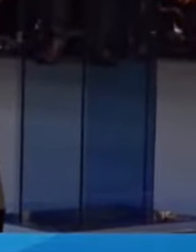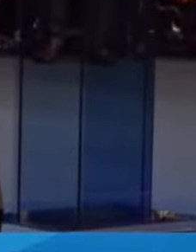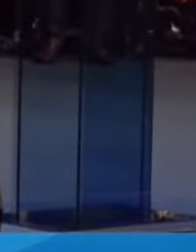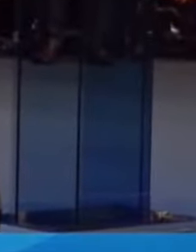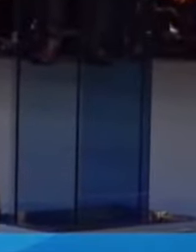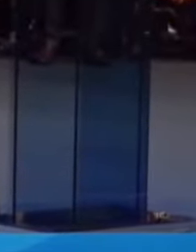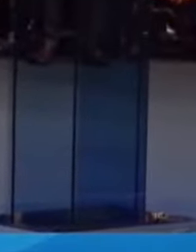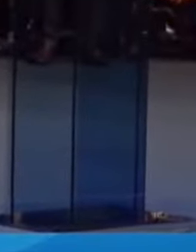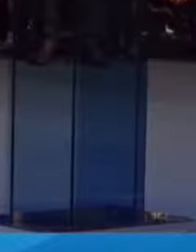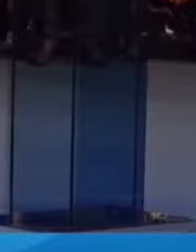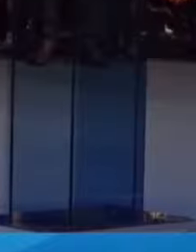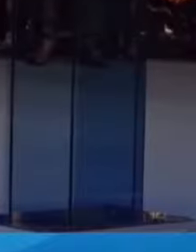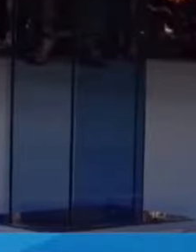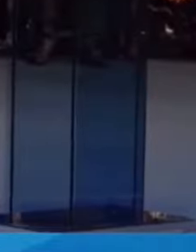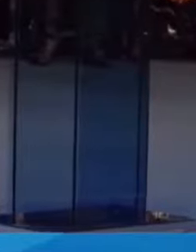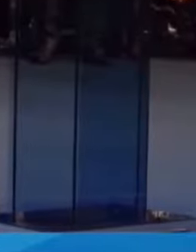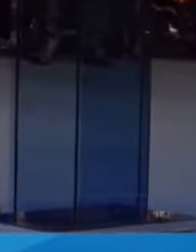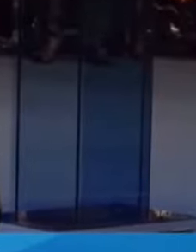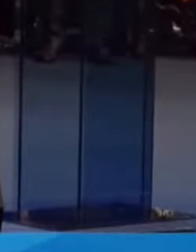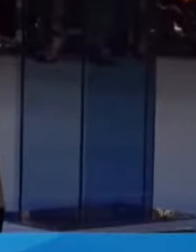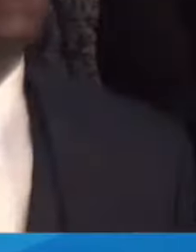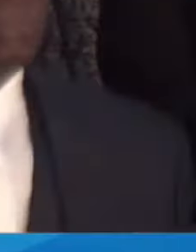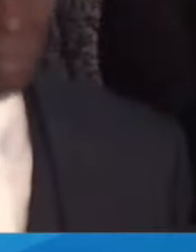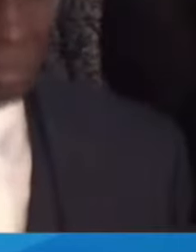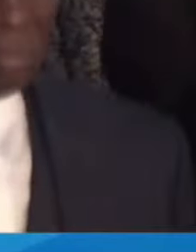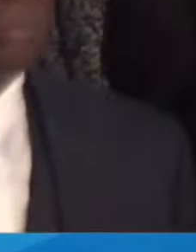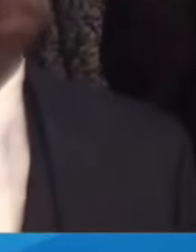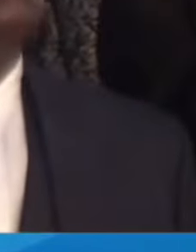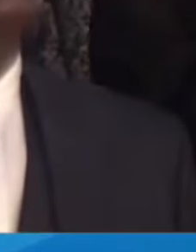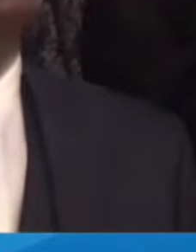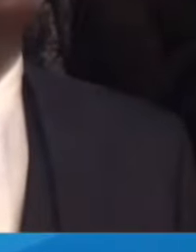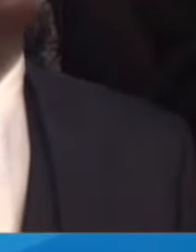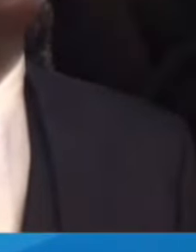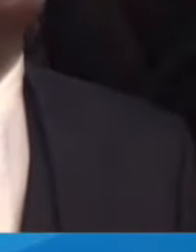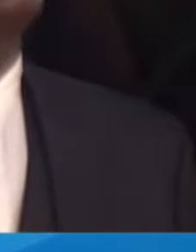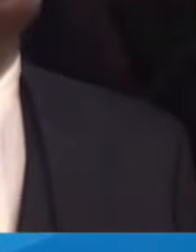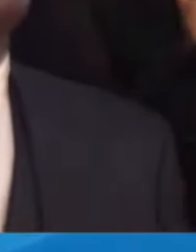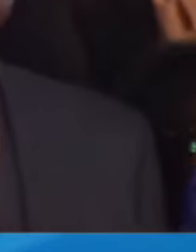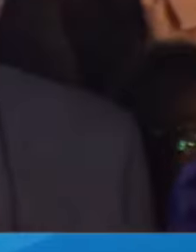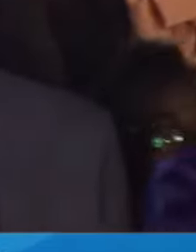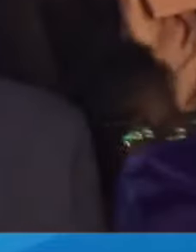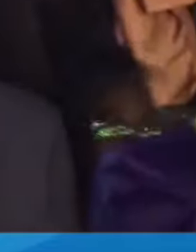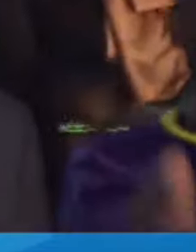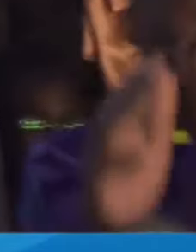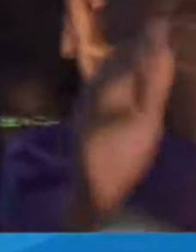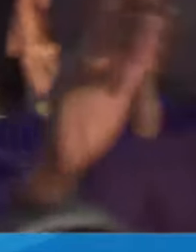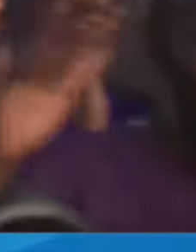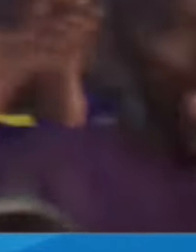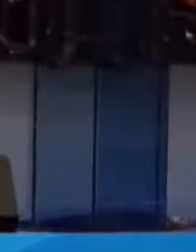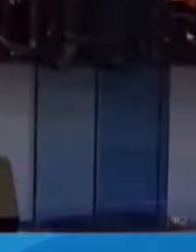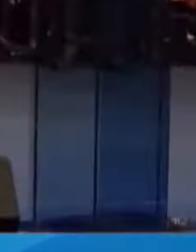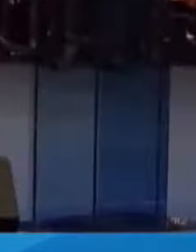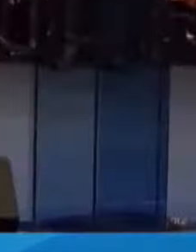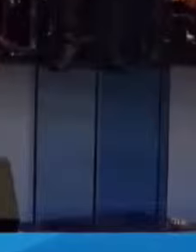honor and God's people said amen amen